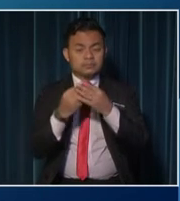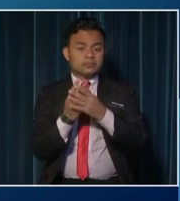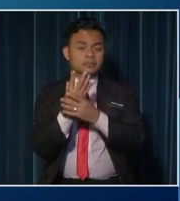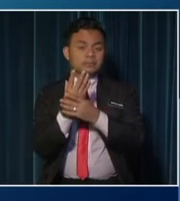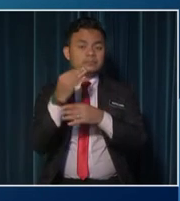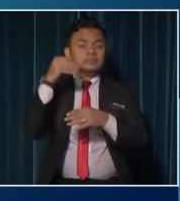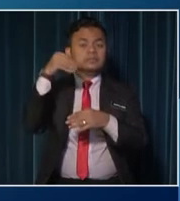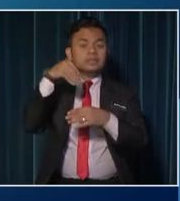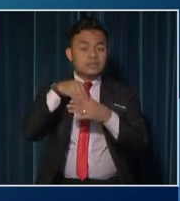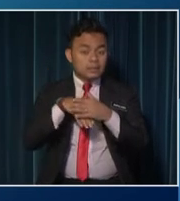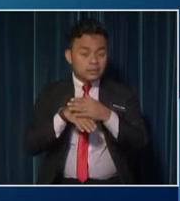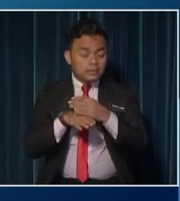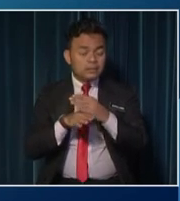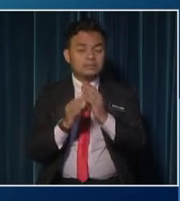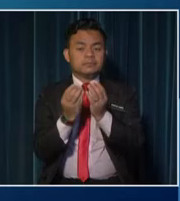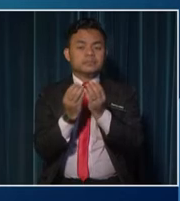holder.